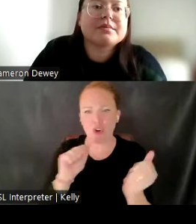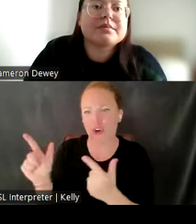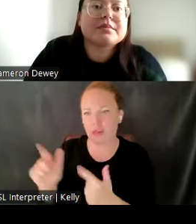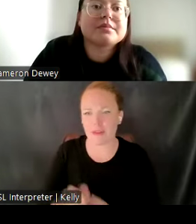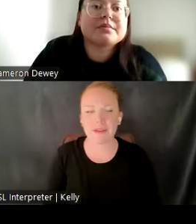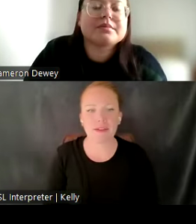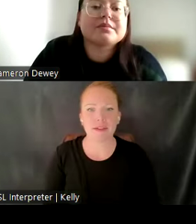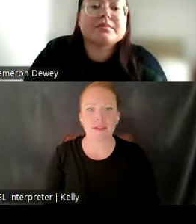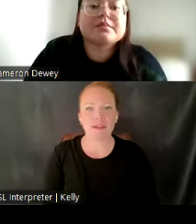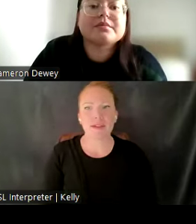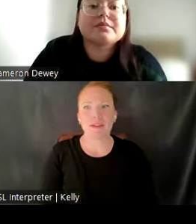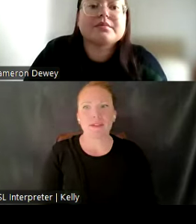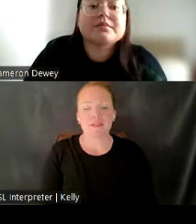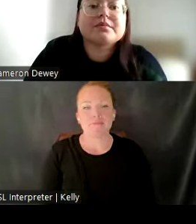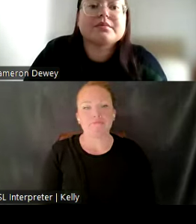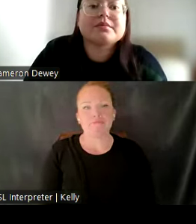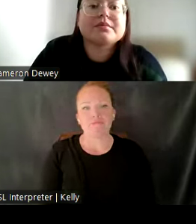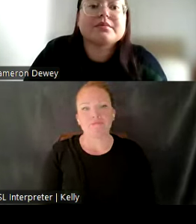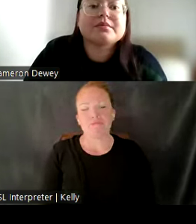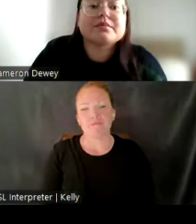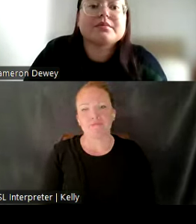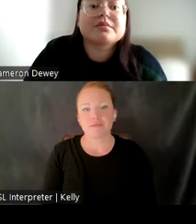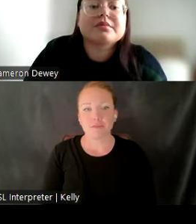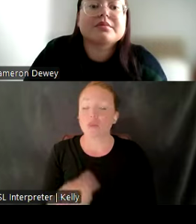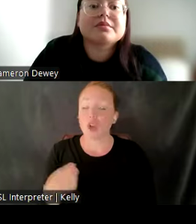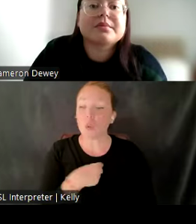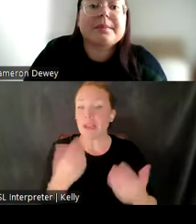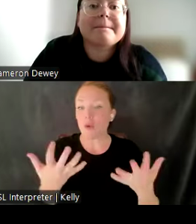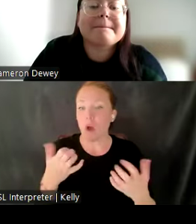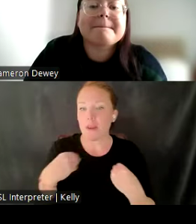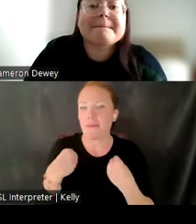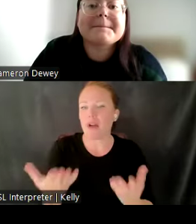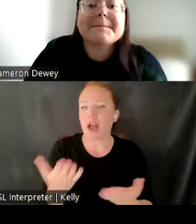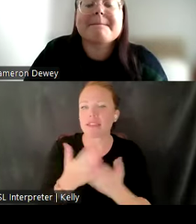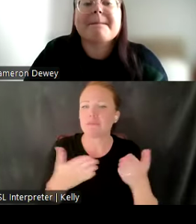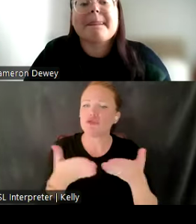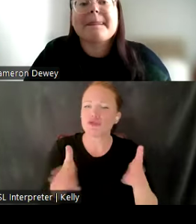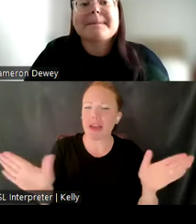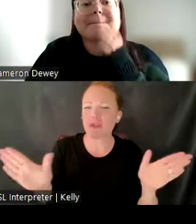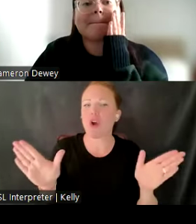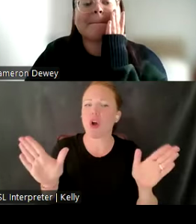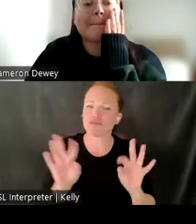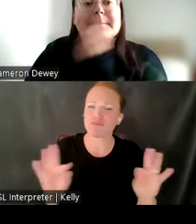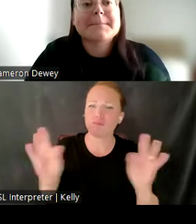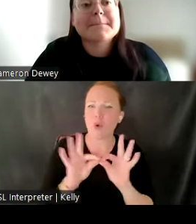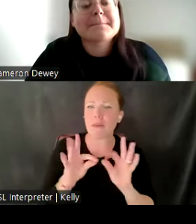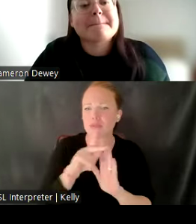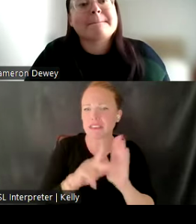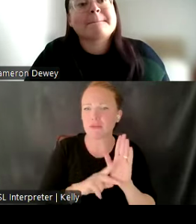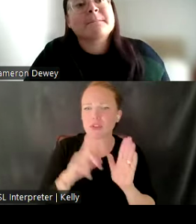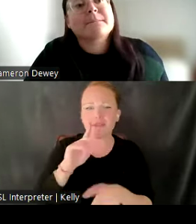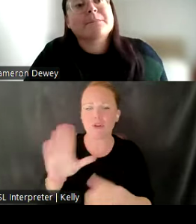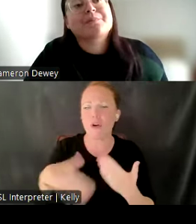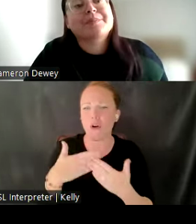So, along with this discussion, we wanted to provide some general principles for all survivor or all service